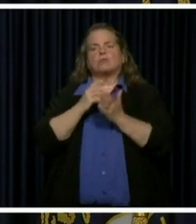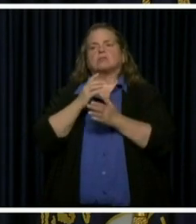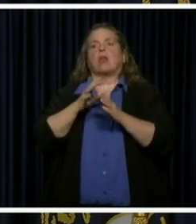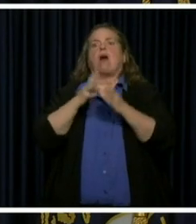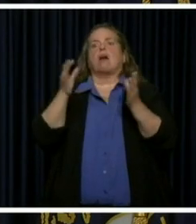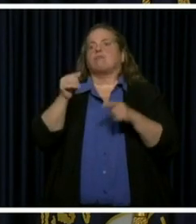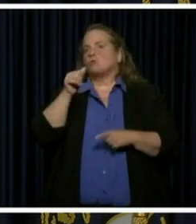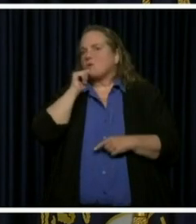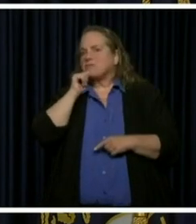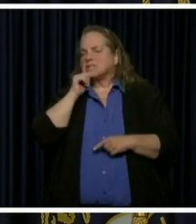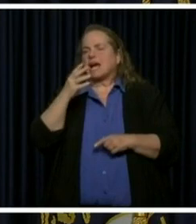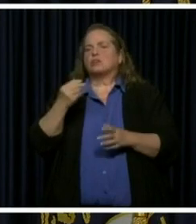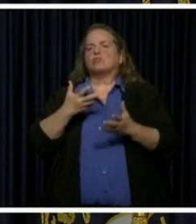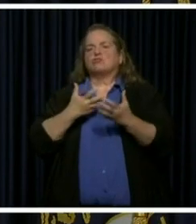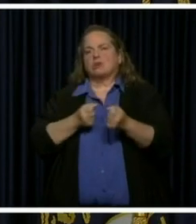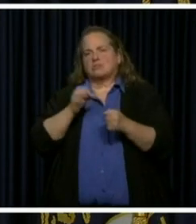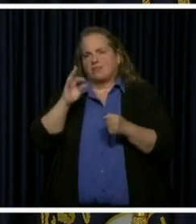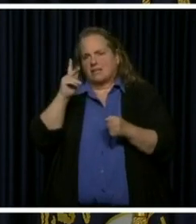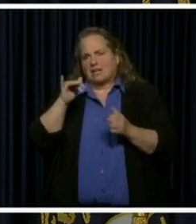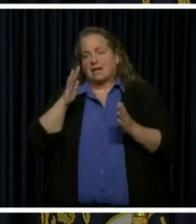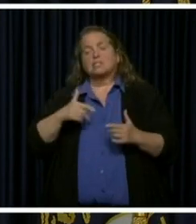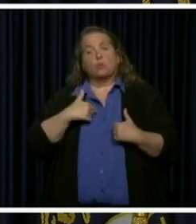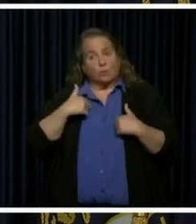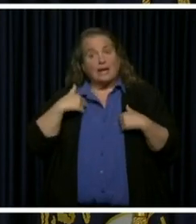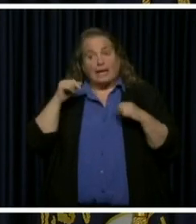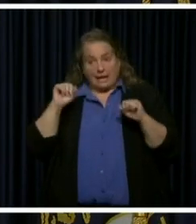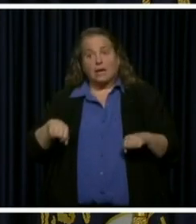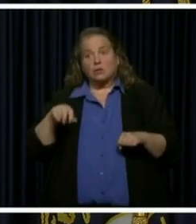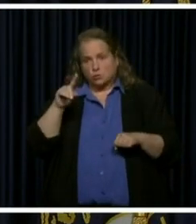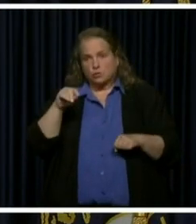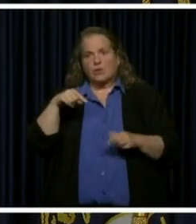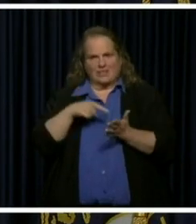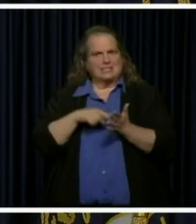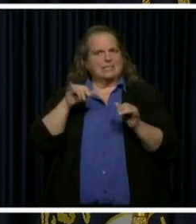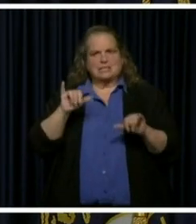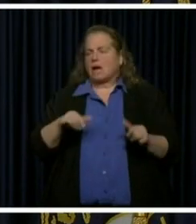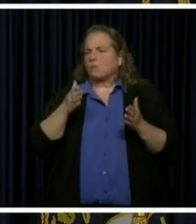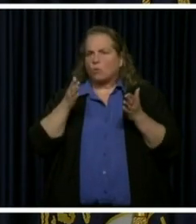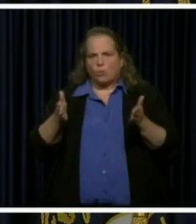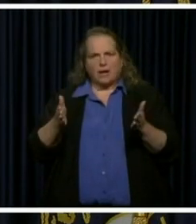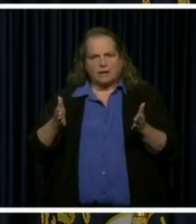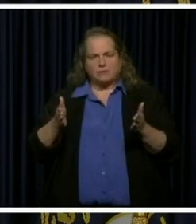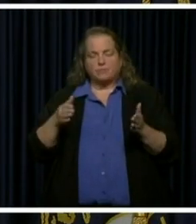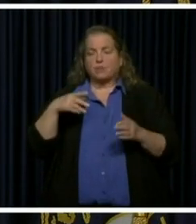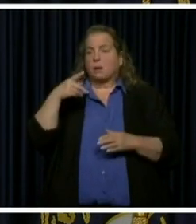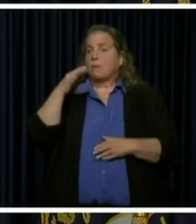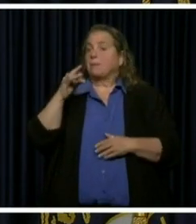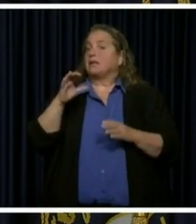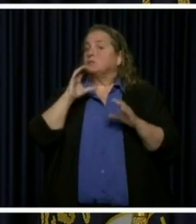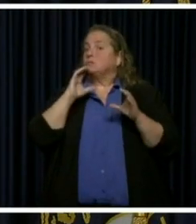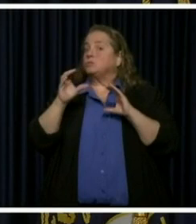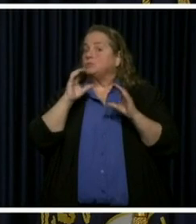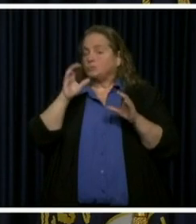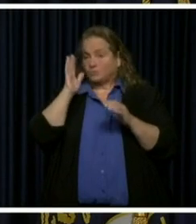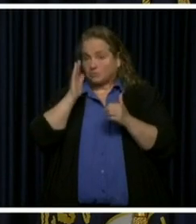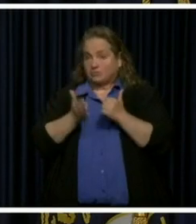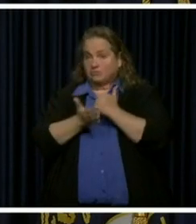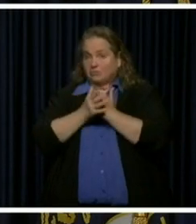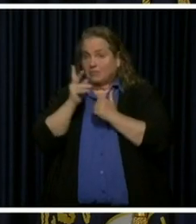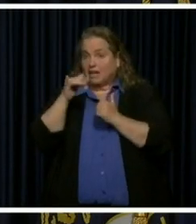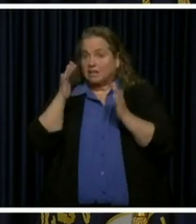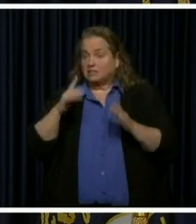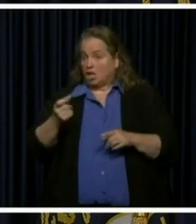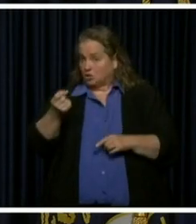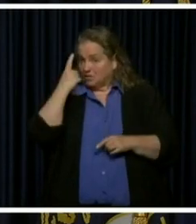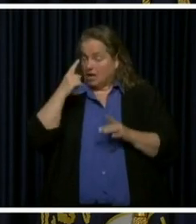privacy and the trust of Kentuckians, and we can do this the same way. Public communications will help Kentuckians